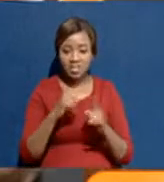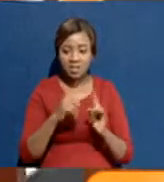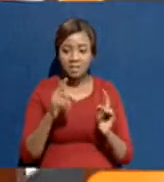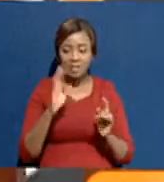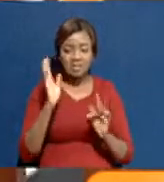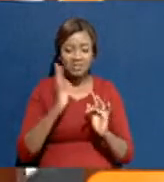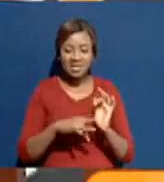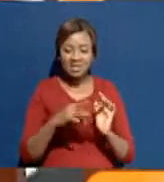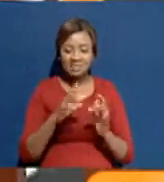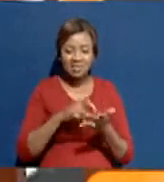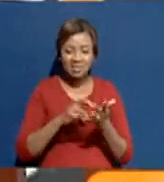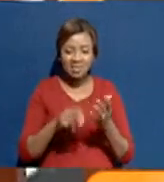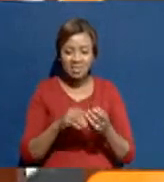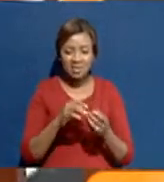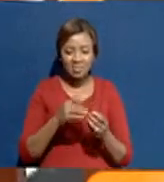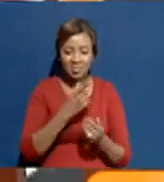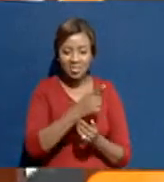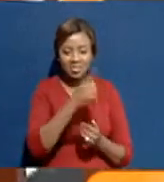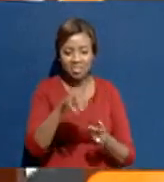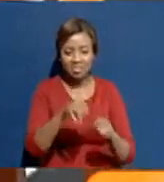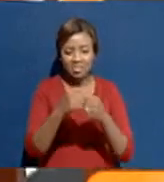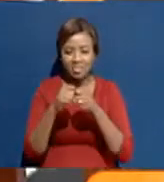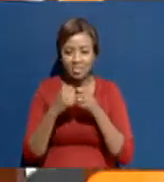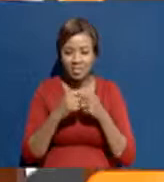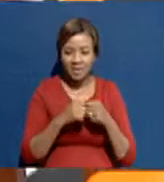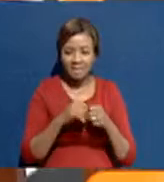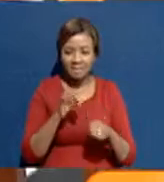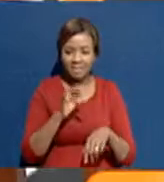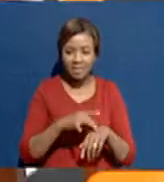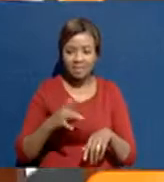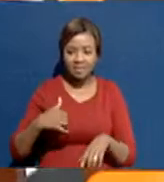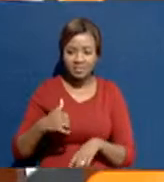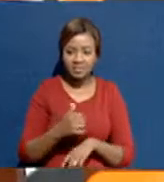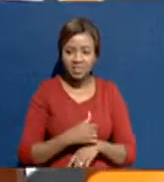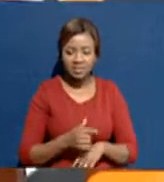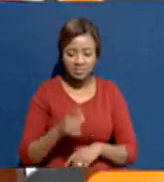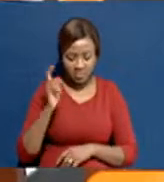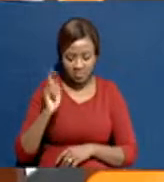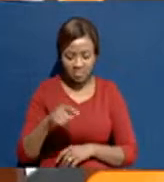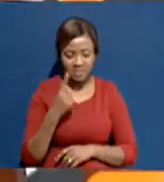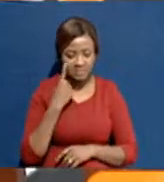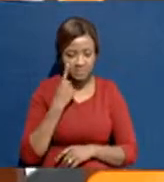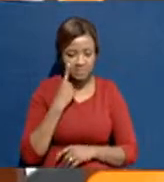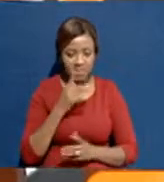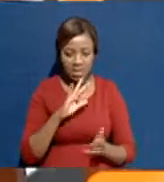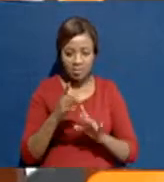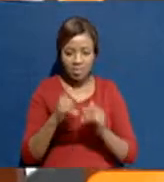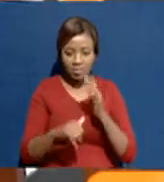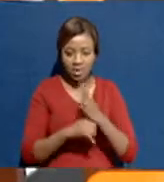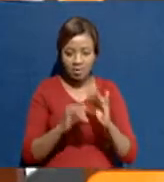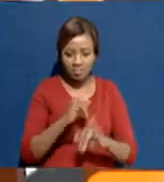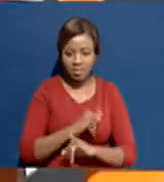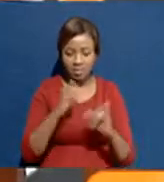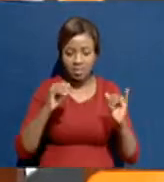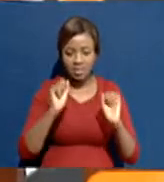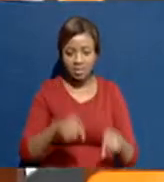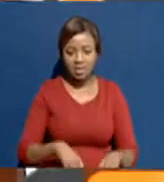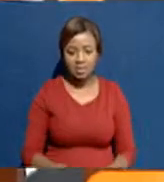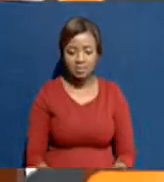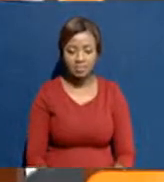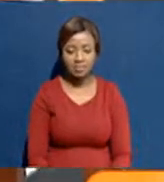this unfair allegations against hanging all of us. We must get our name cleared. So